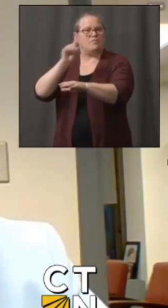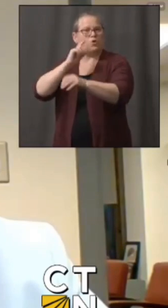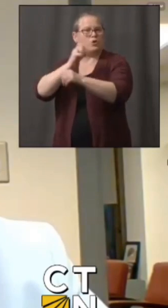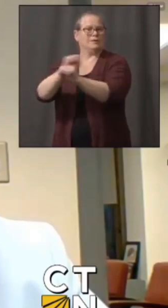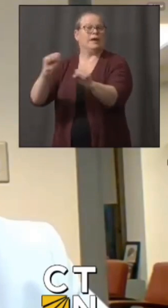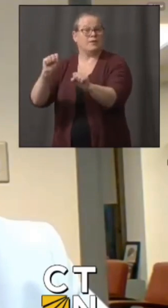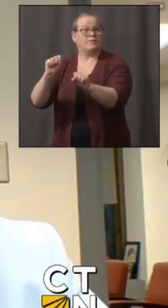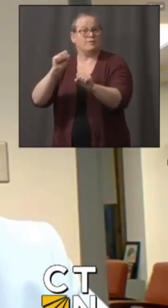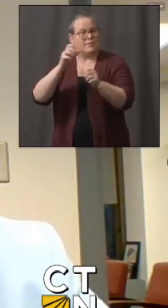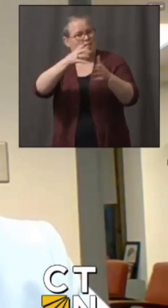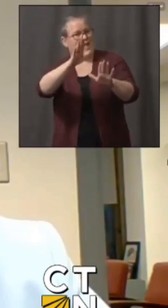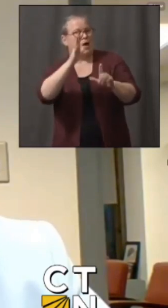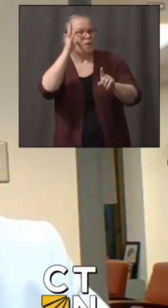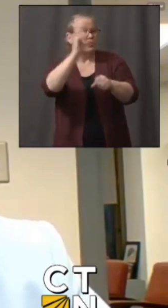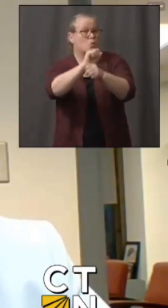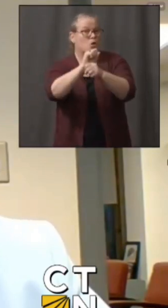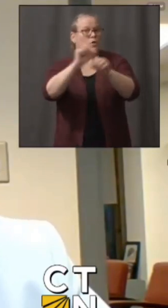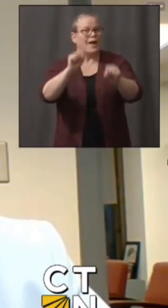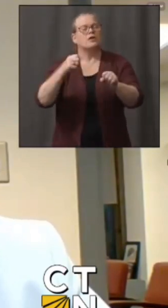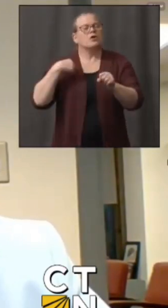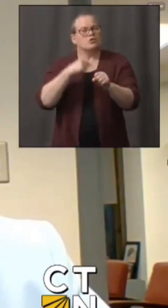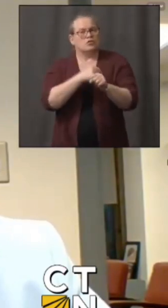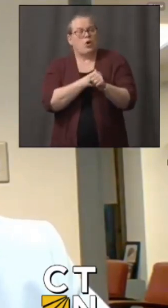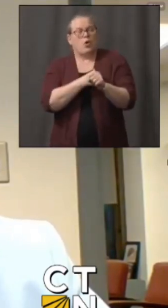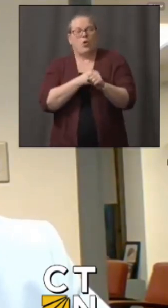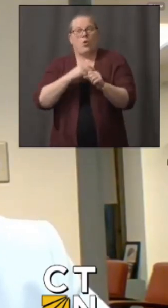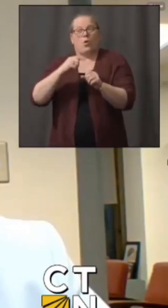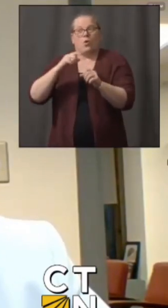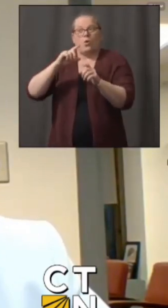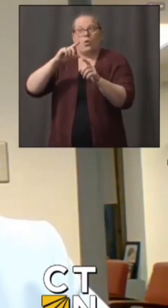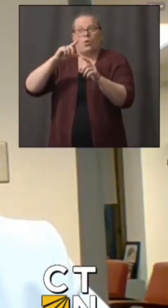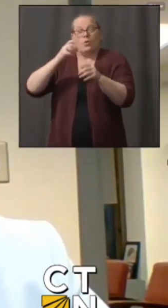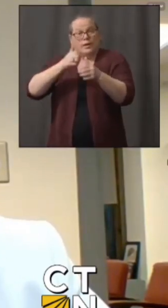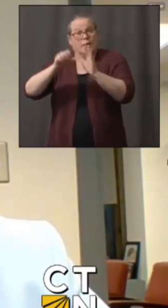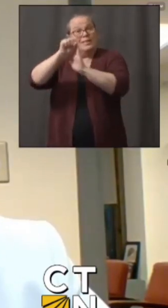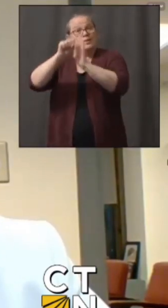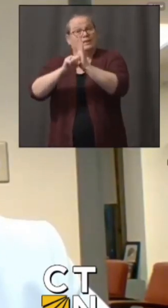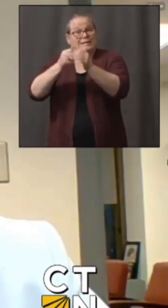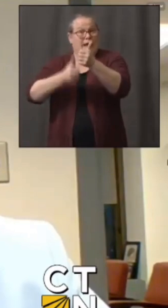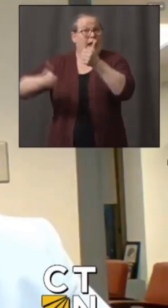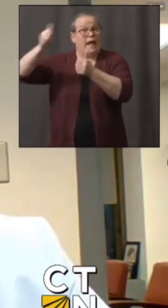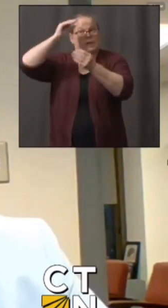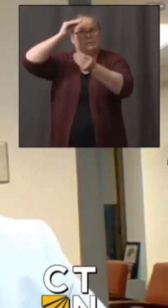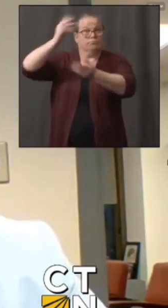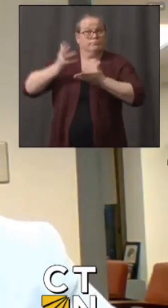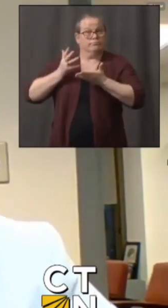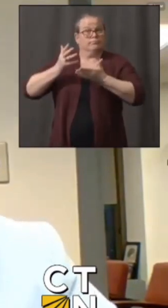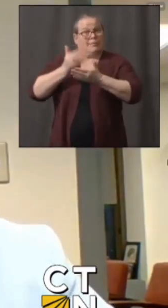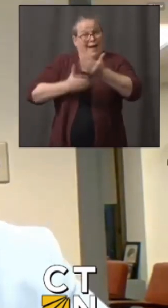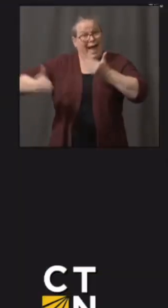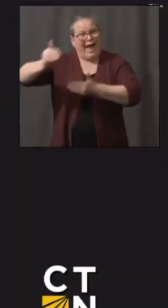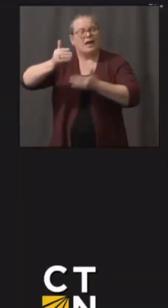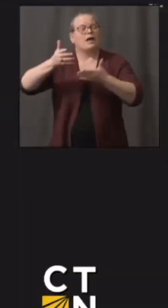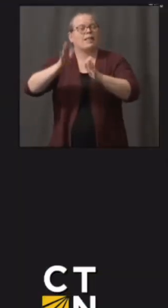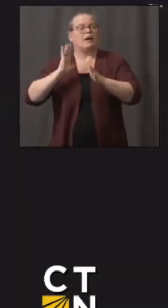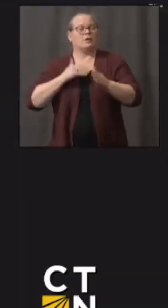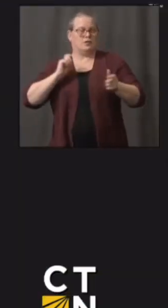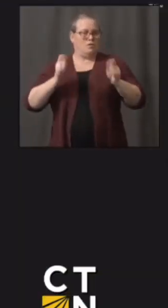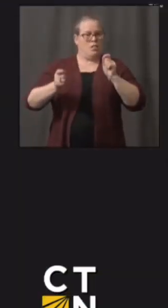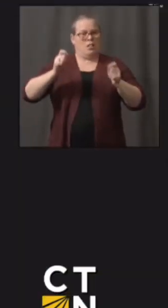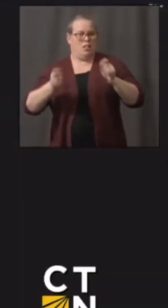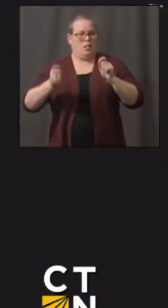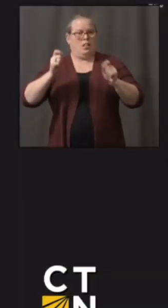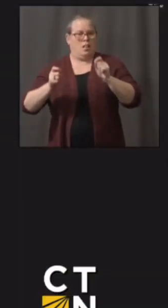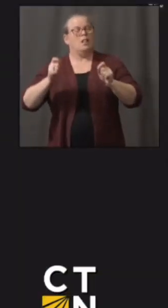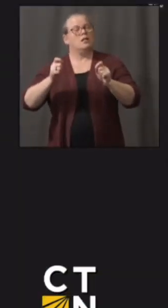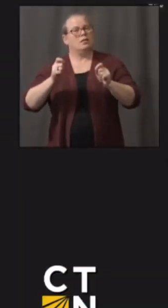allowed us to be very versatile and pivot from one issue to another as they've developed. And maybe Josh and